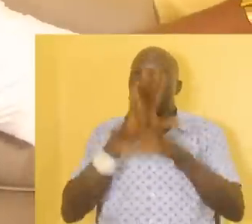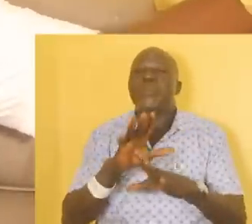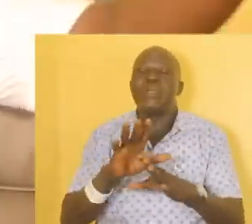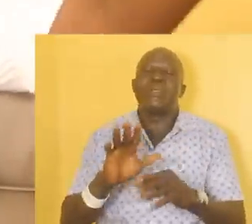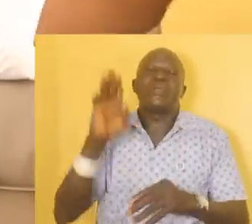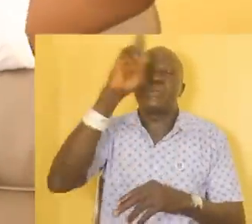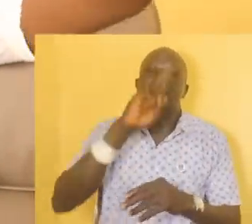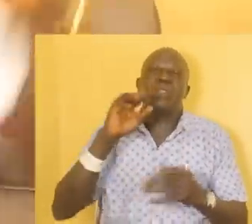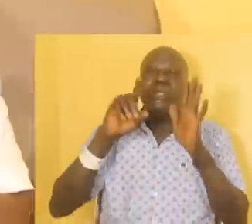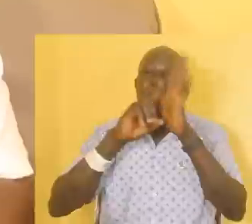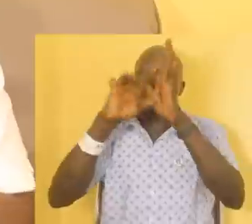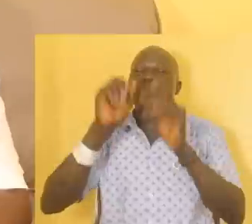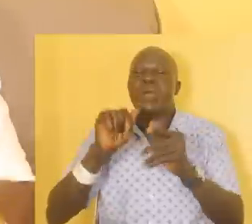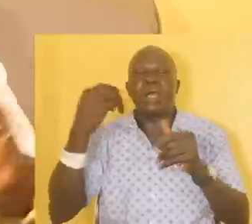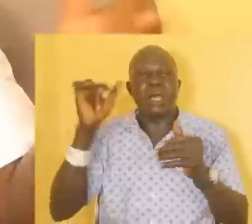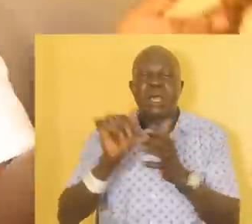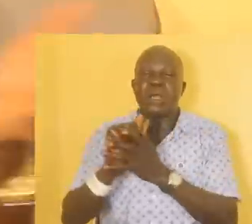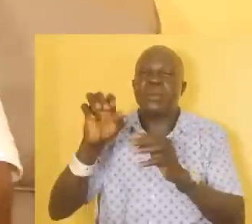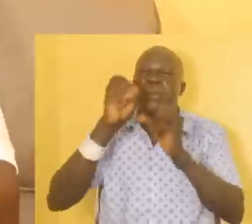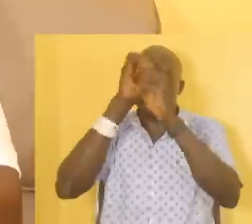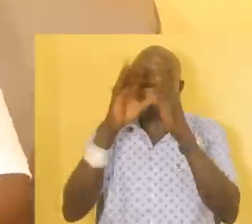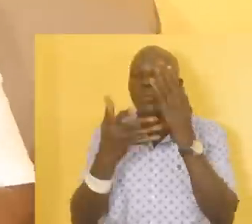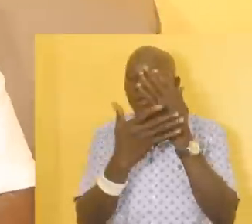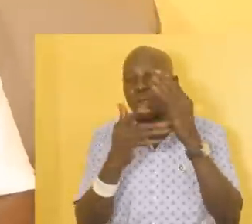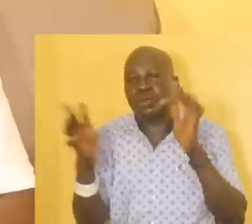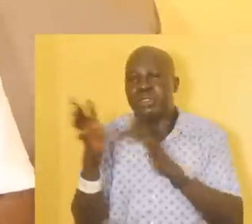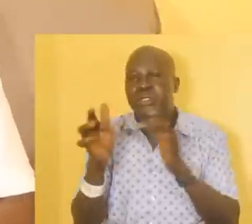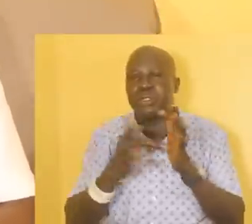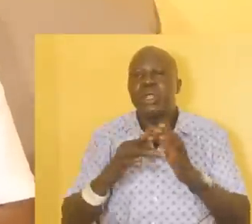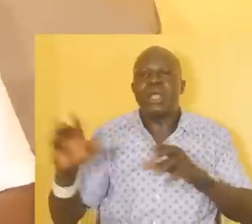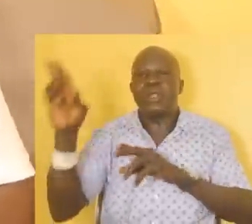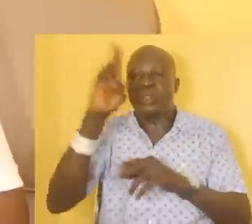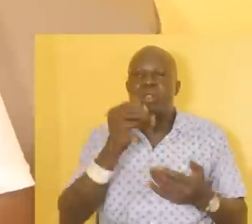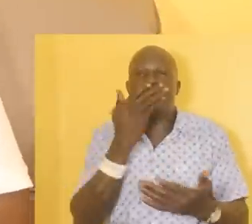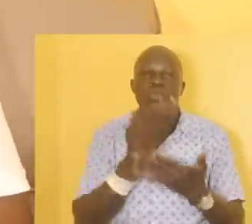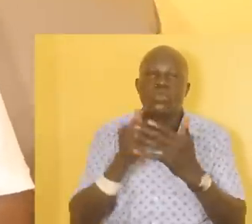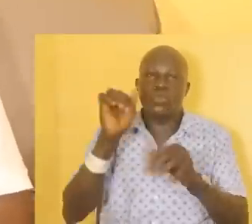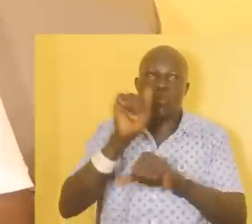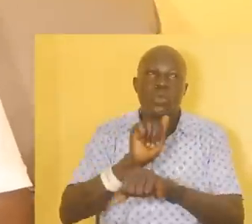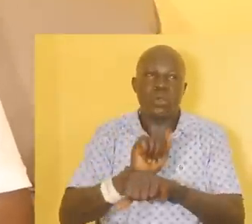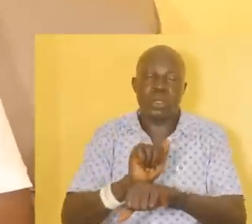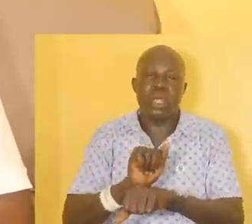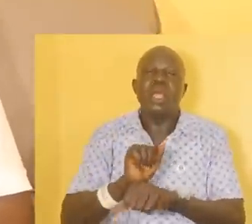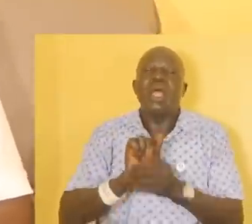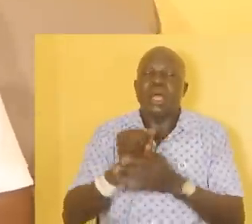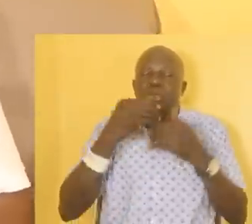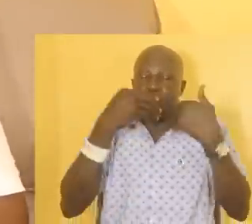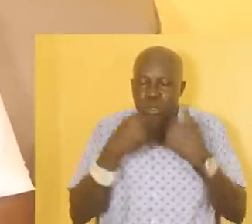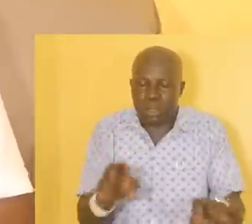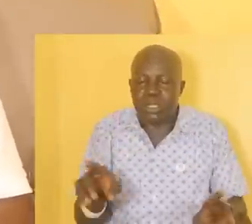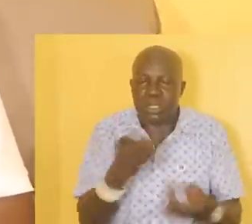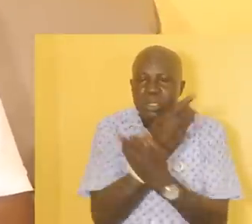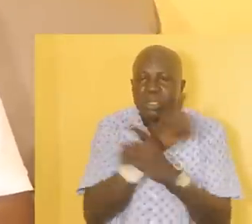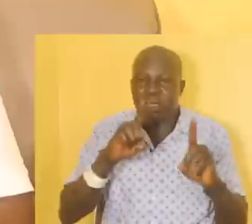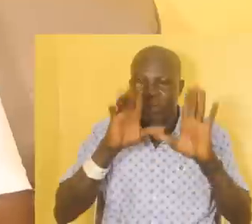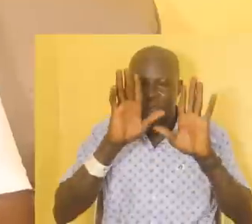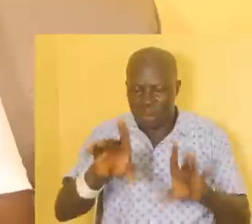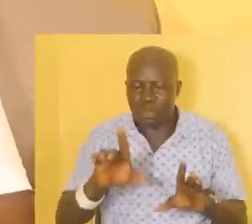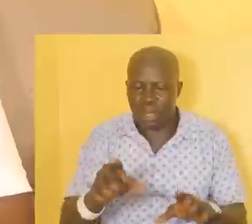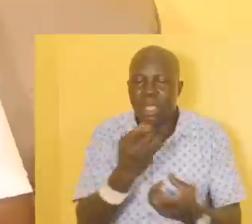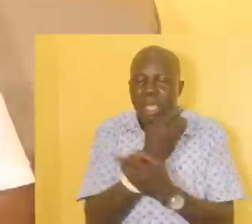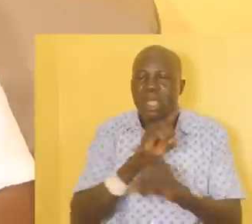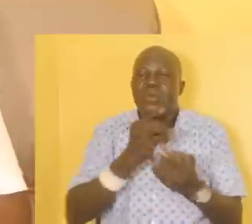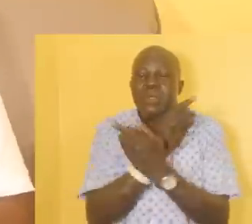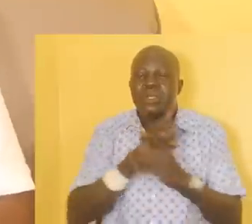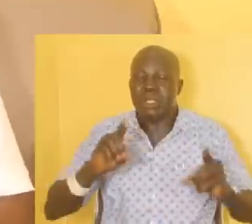sacrifice your symbol of God. I send the blood of Jesus. It's about no man's shame. Amen. I say to see that. Amen. I say